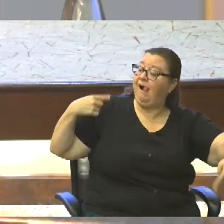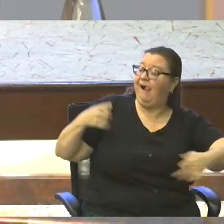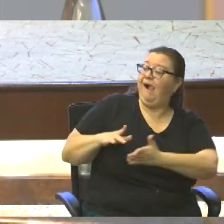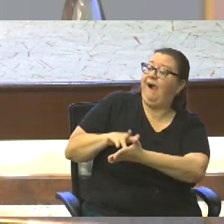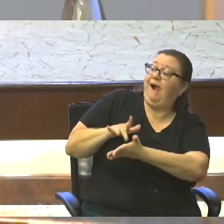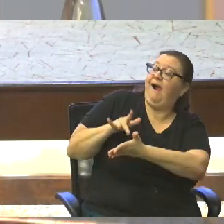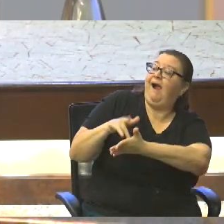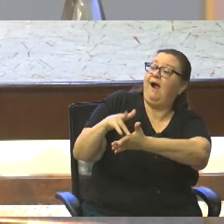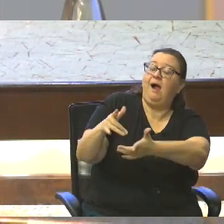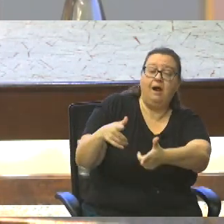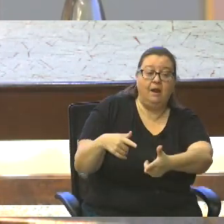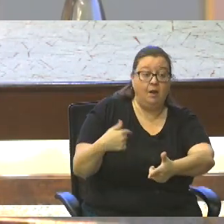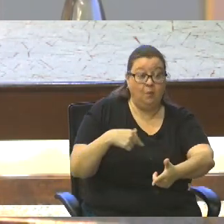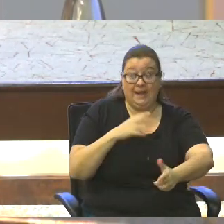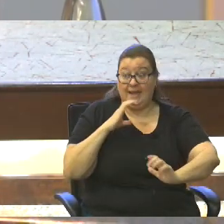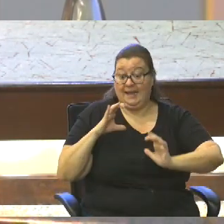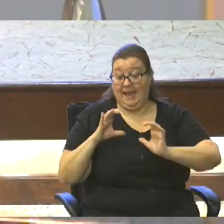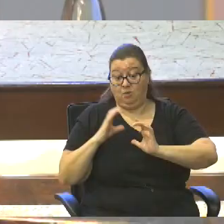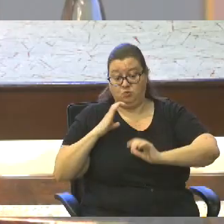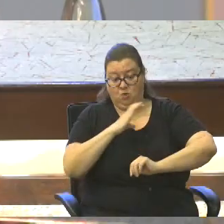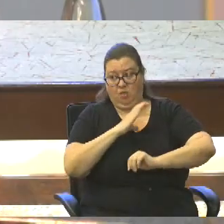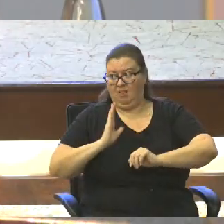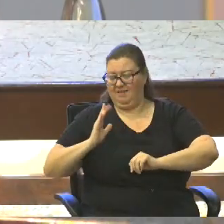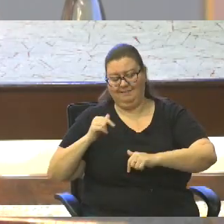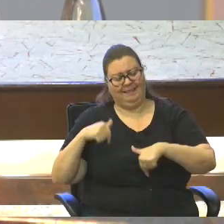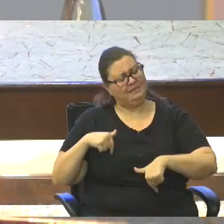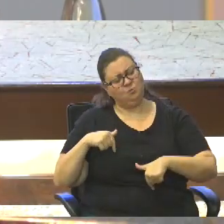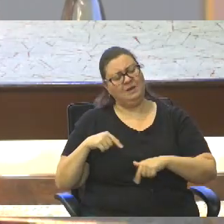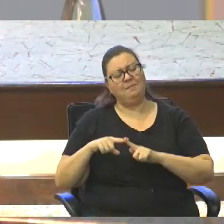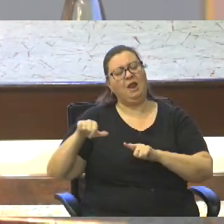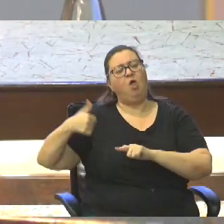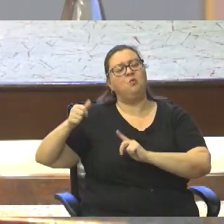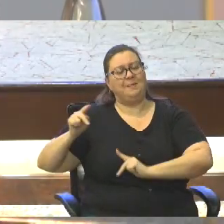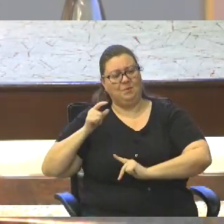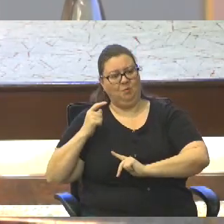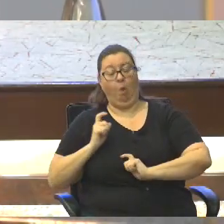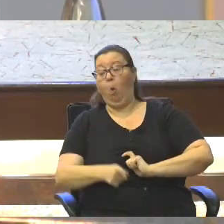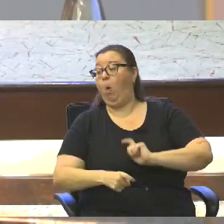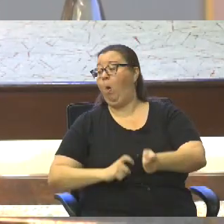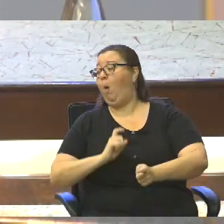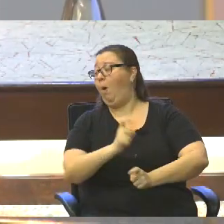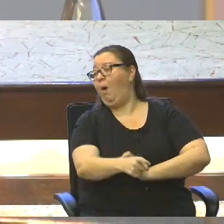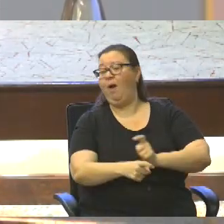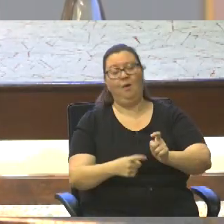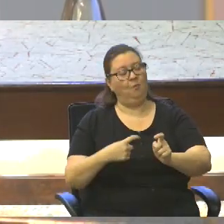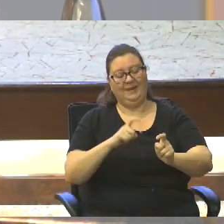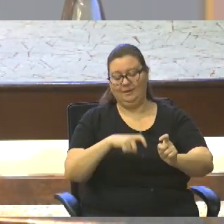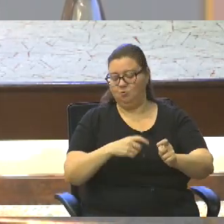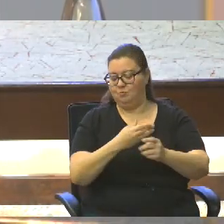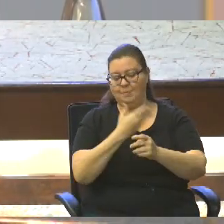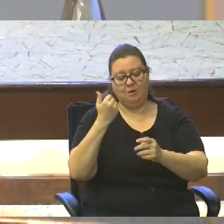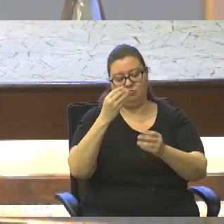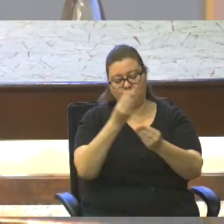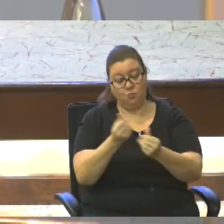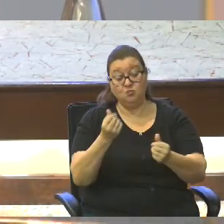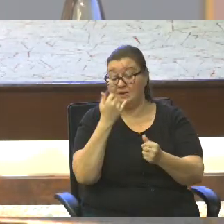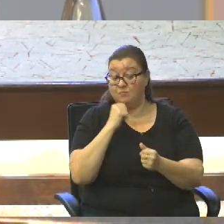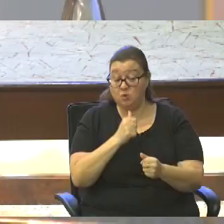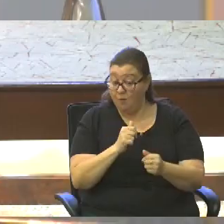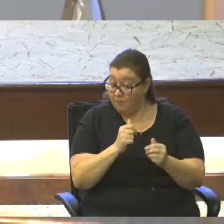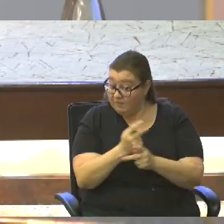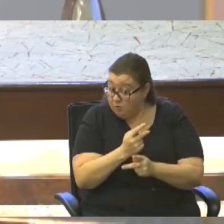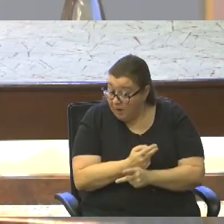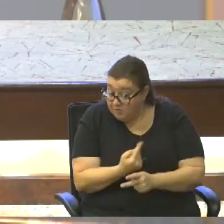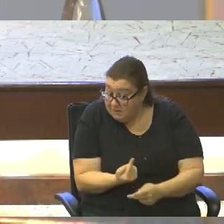this community and this council, well, previous councils in this one, and get to a solution. Because if we don't find a